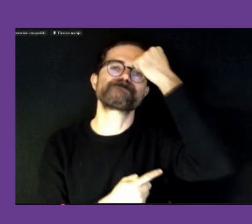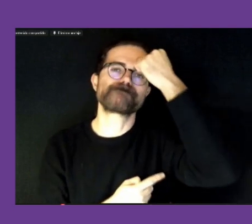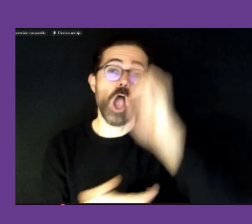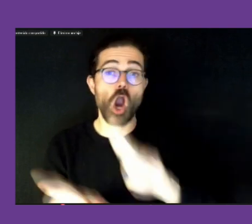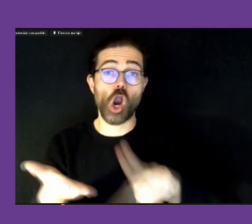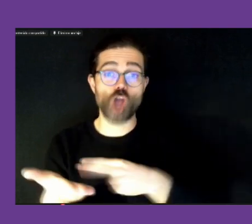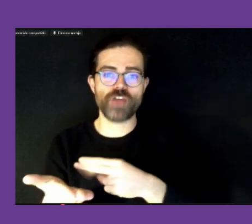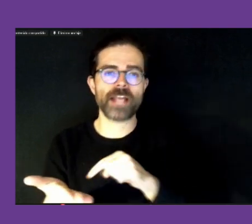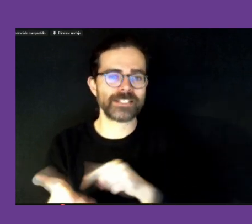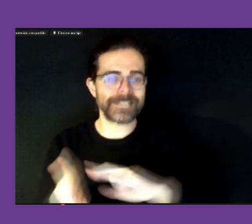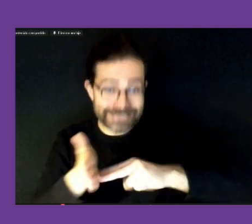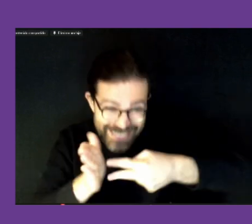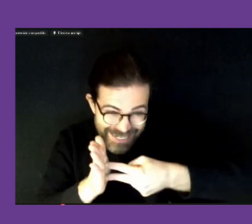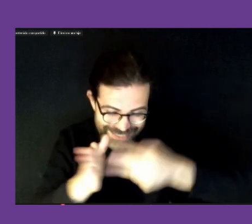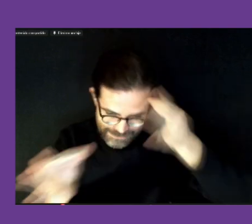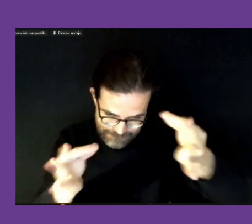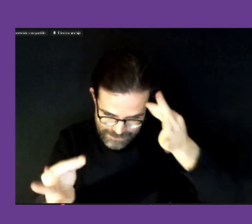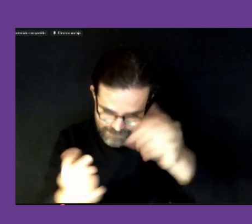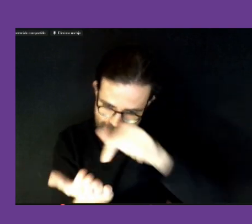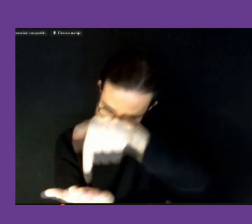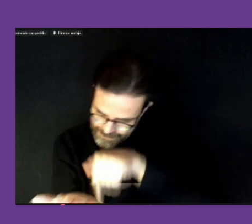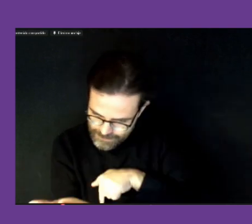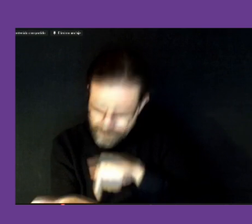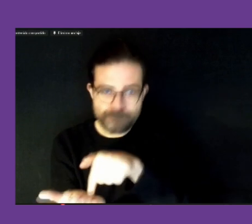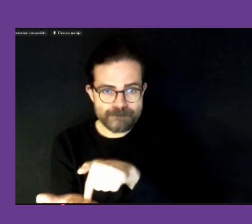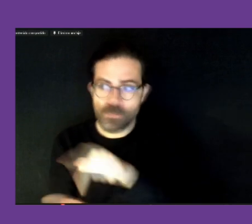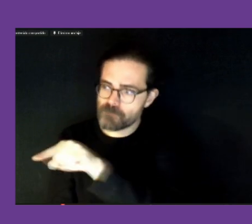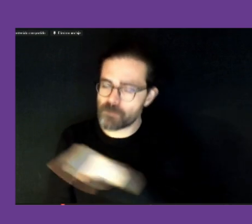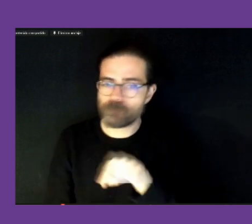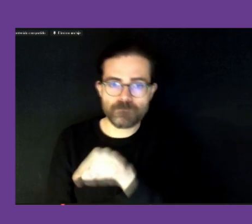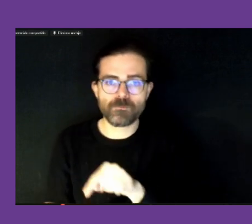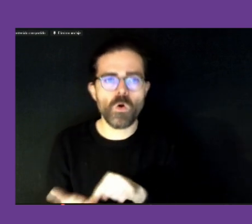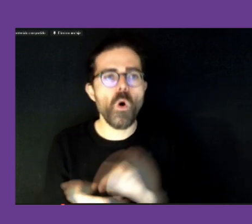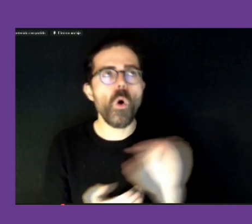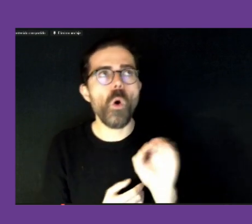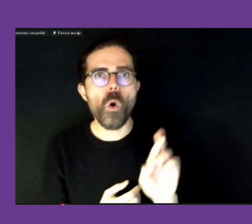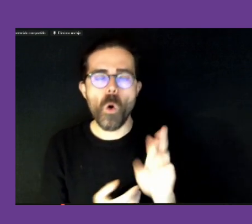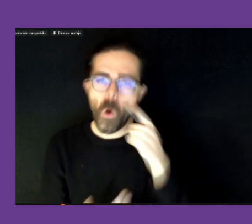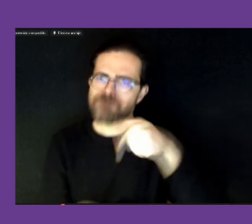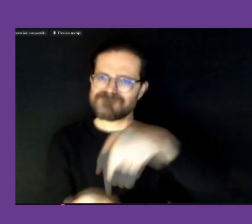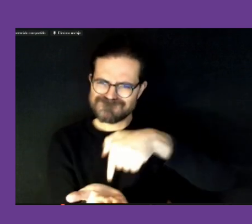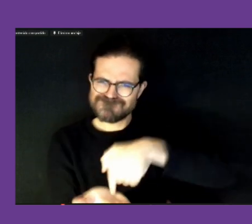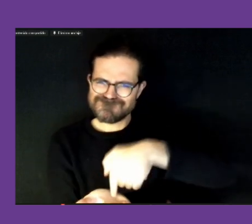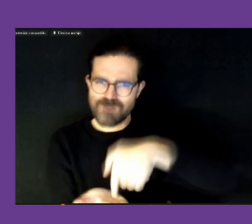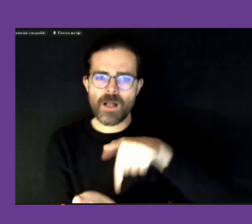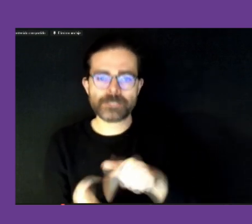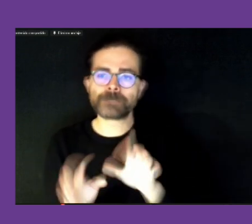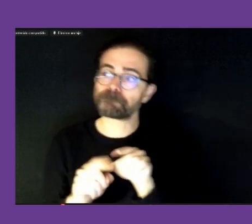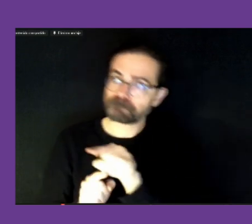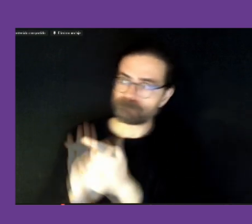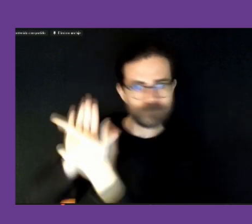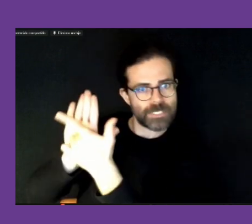in technical specifications of their contracts with other providers, or how to ensure that they are in line with this